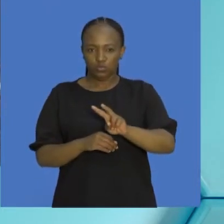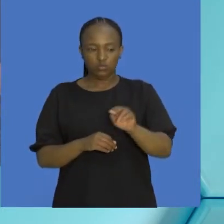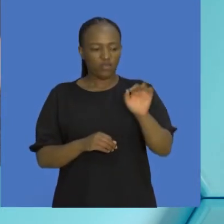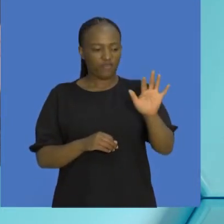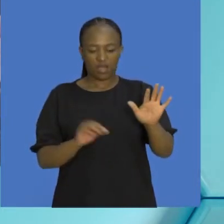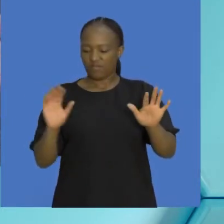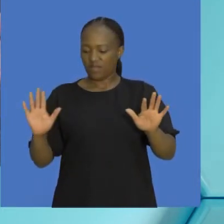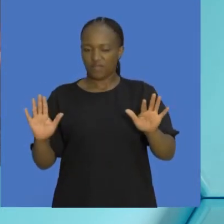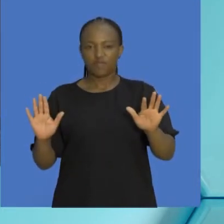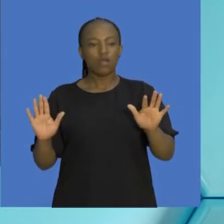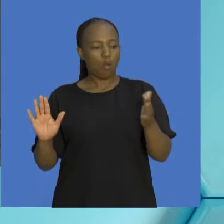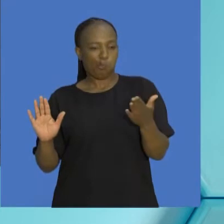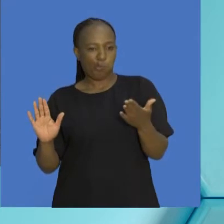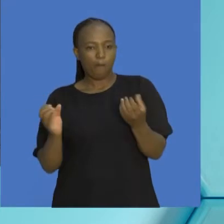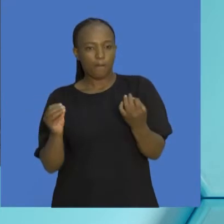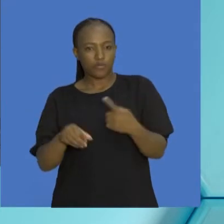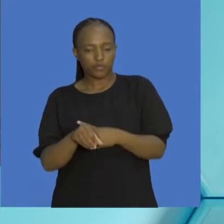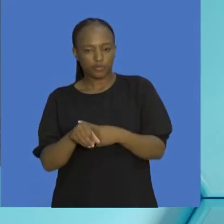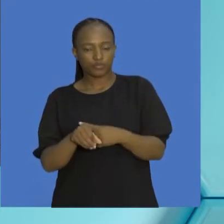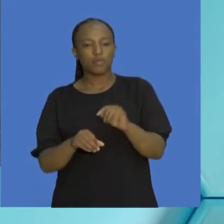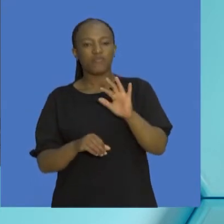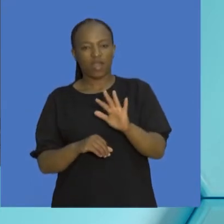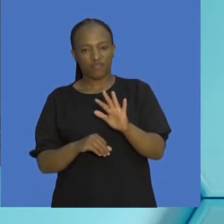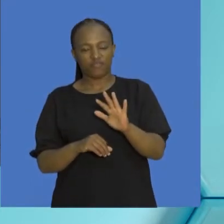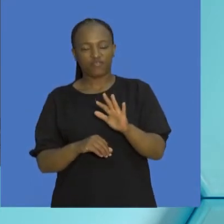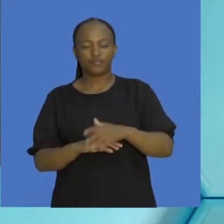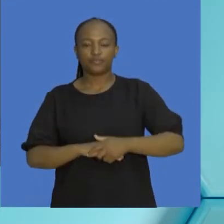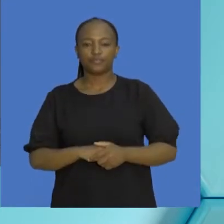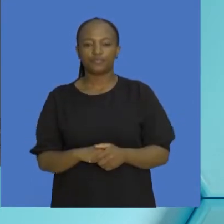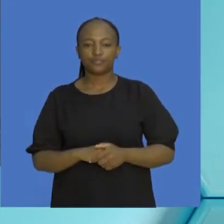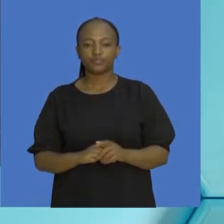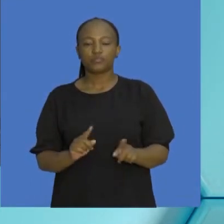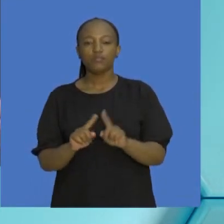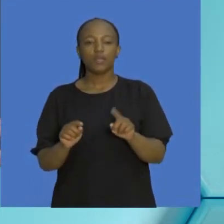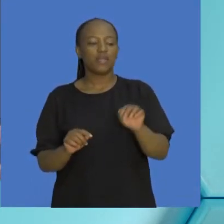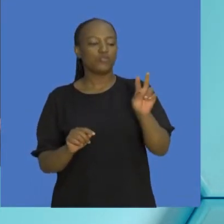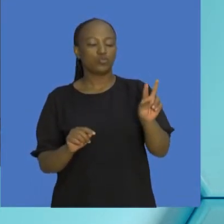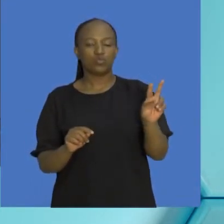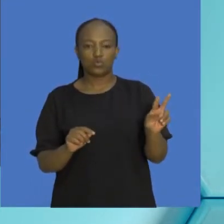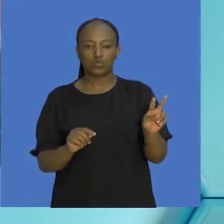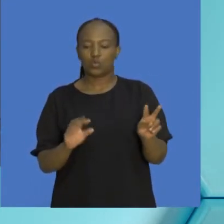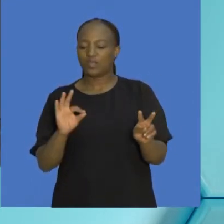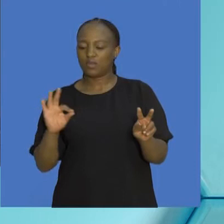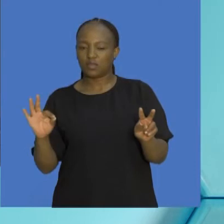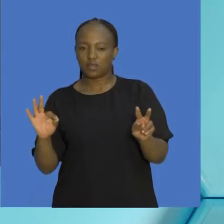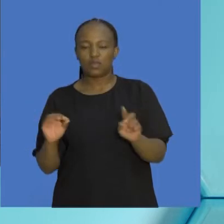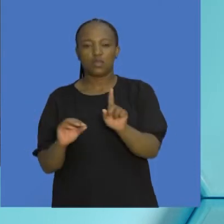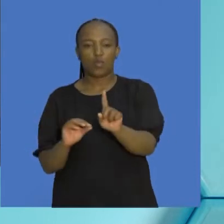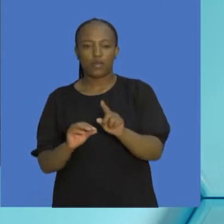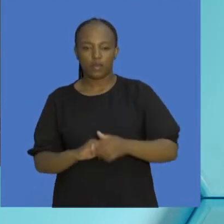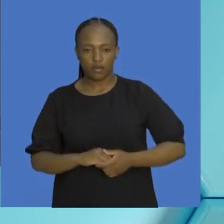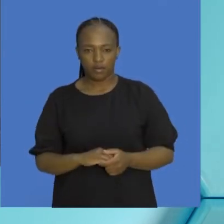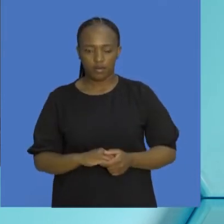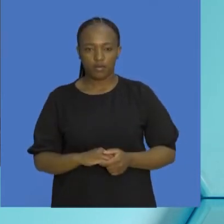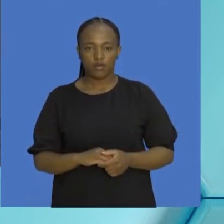2. 5 and 5 are occurring the most. 5 is the mode. But what if I have 2, 2, 3,